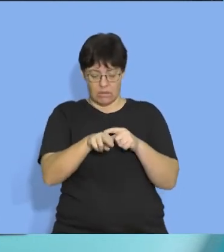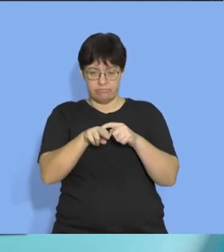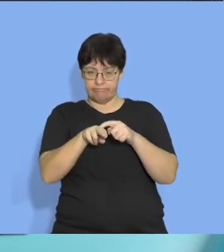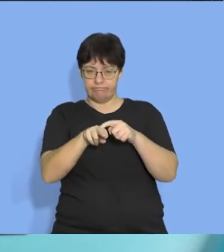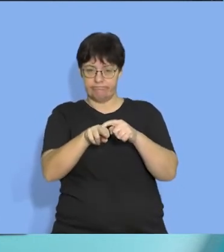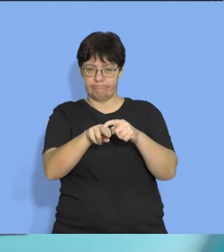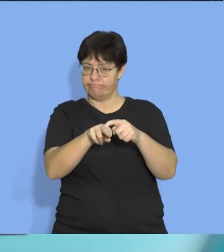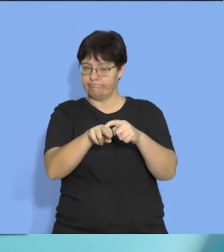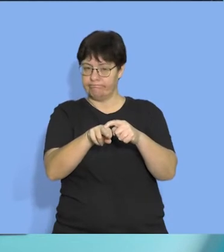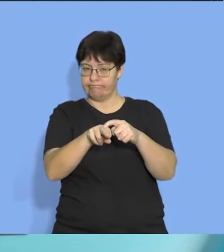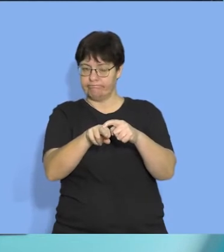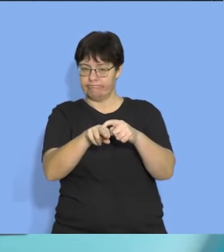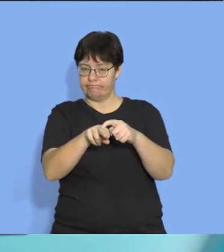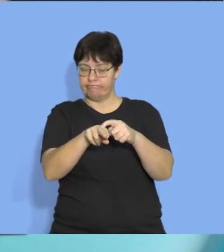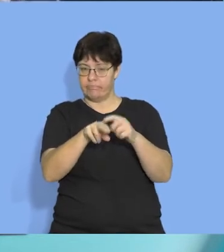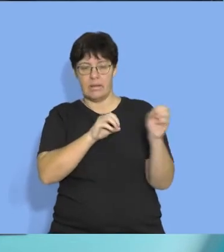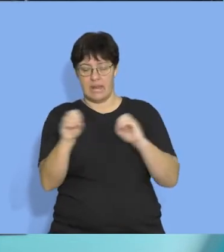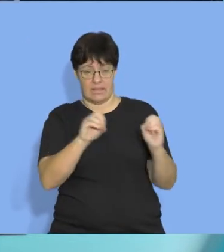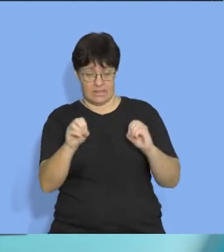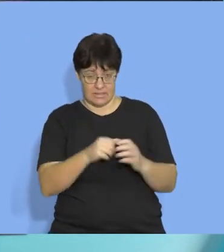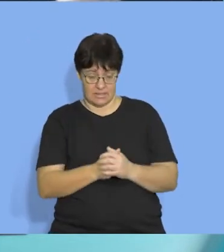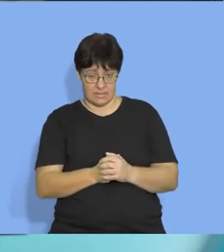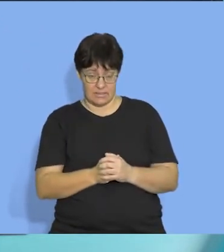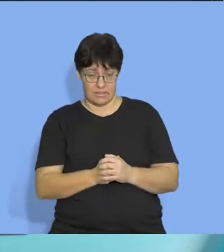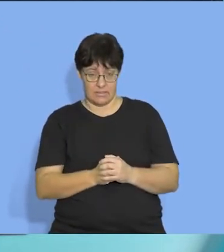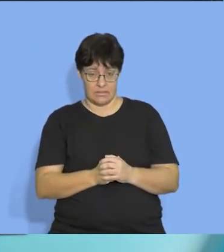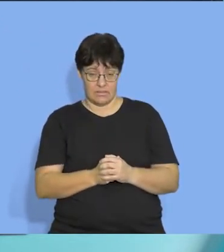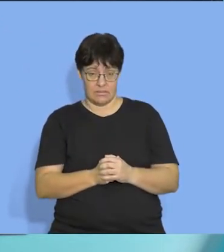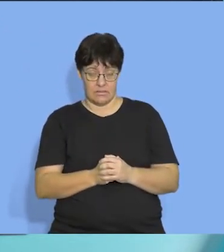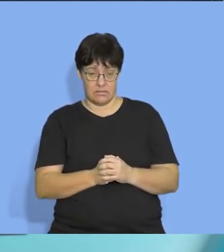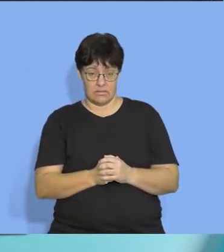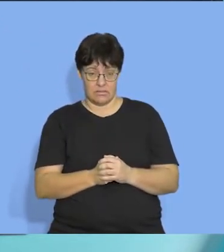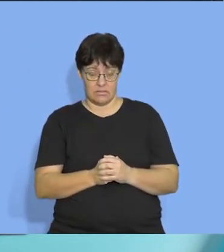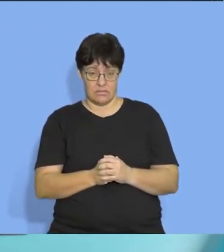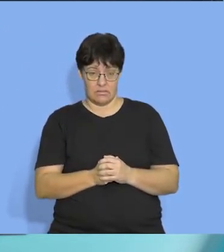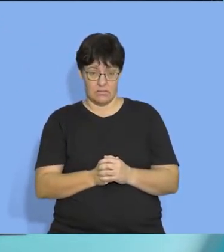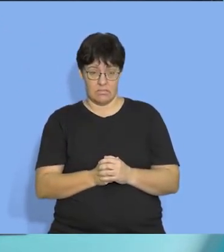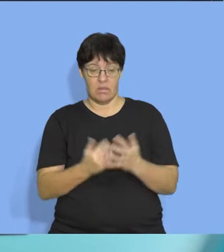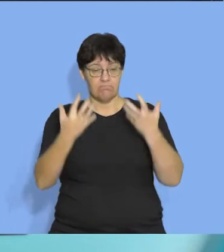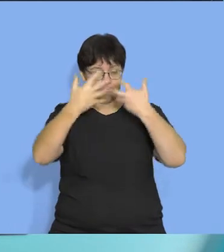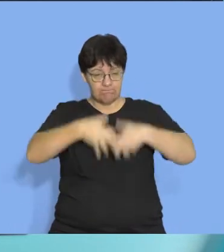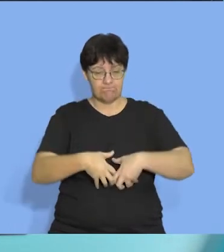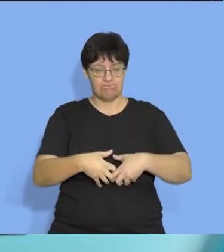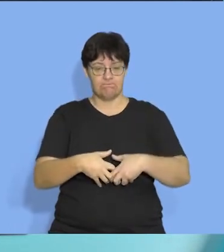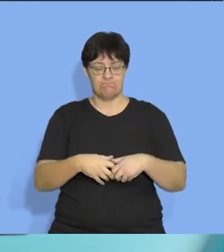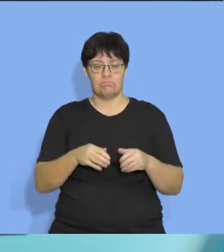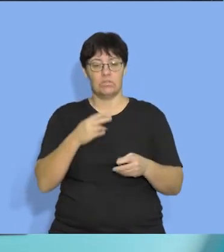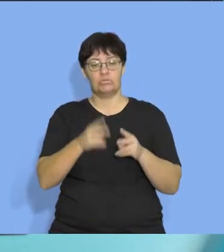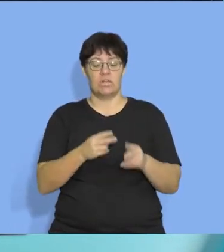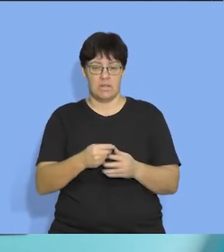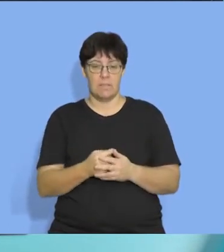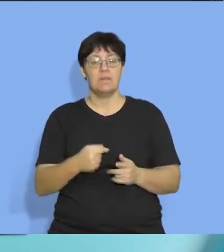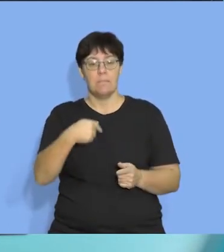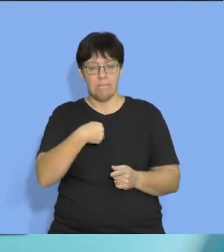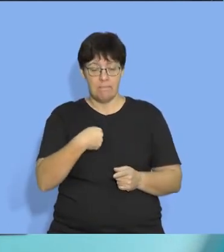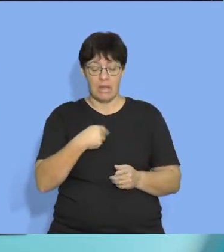okay? I know that if I combine myself with the train, I'm moving, but the train has